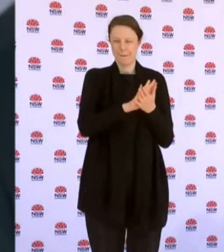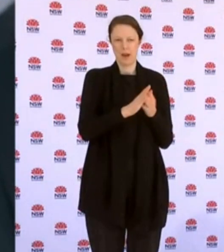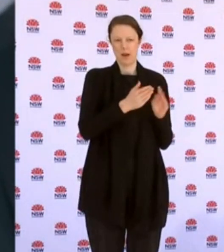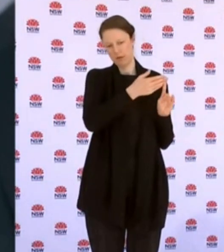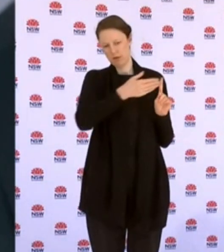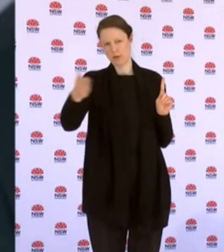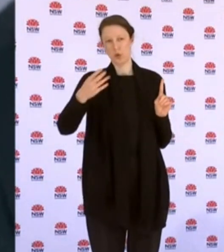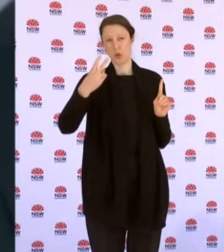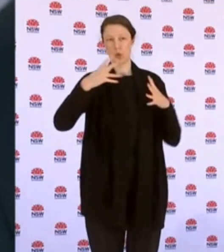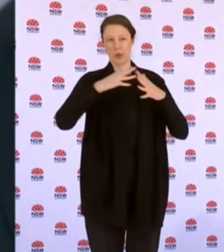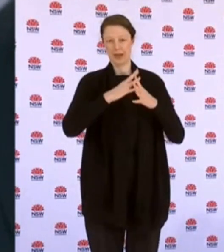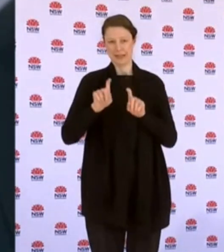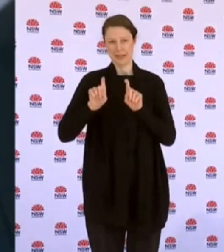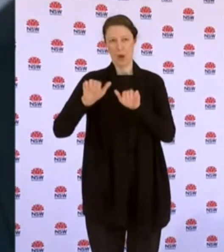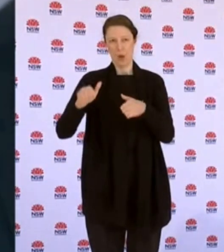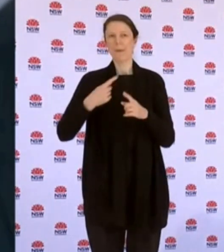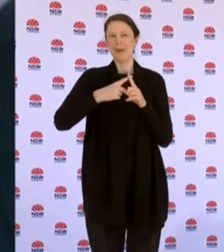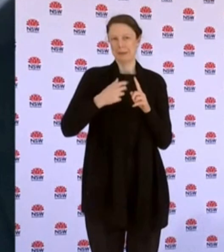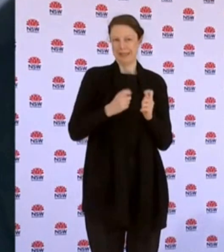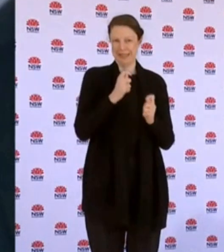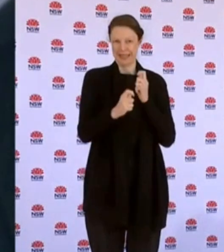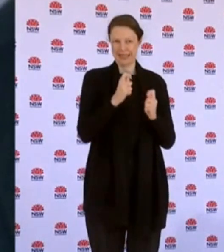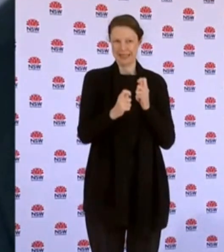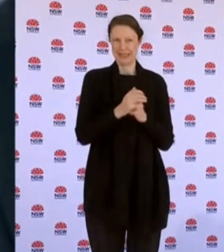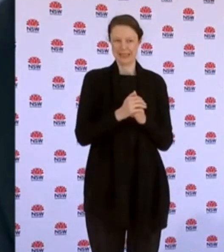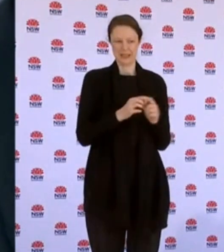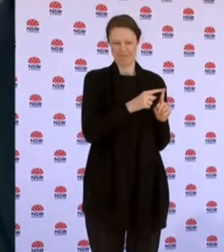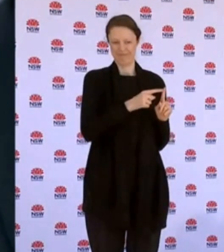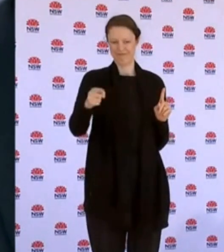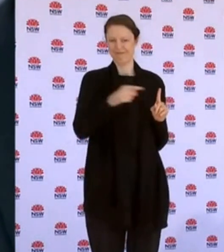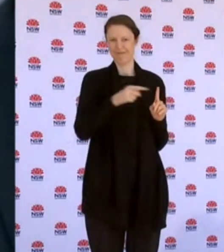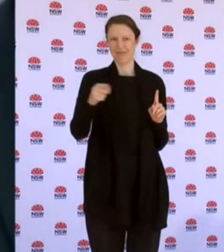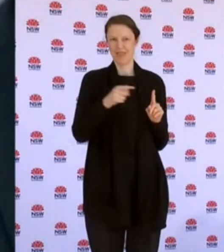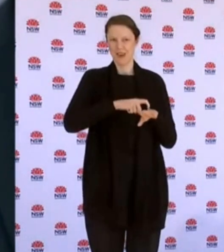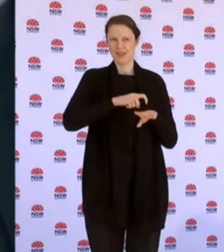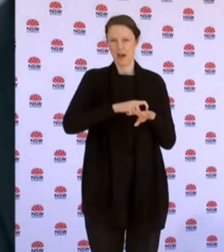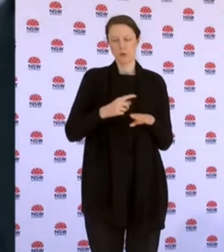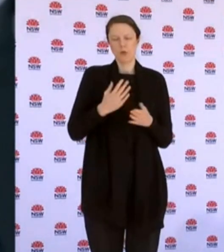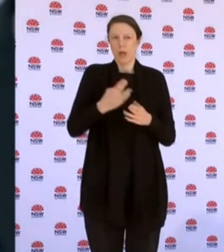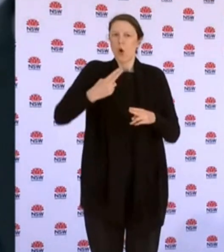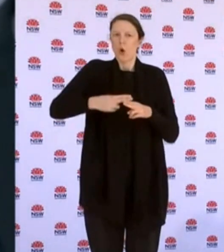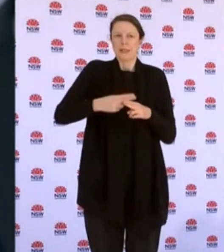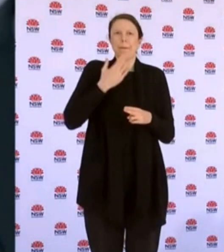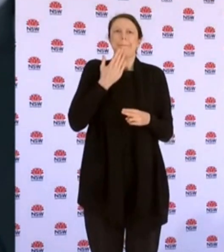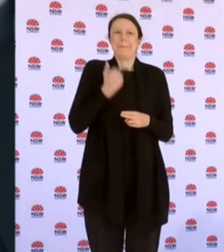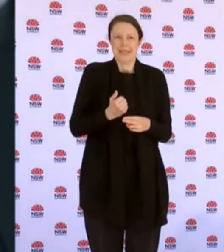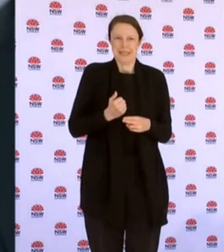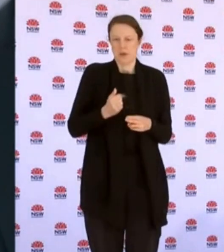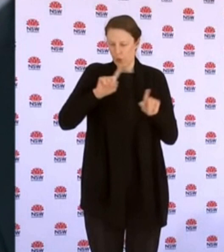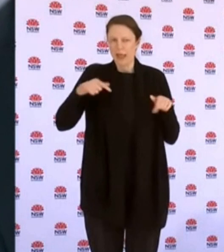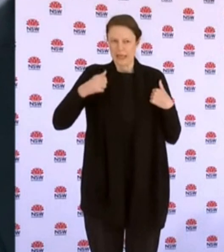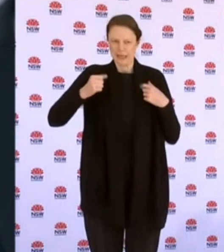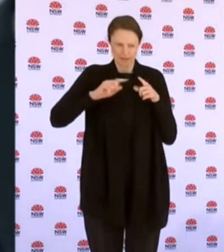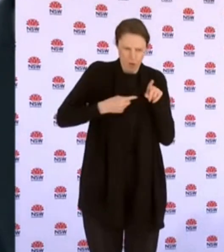across these dates, and we are concerned that we need people to respond to this urgent request. Obviously, we're following up